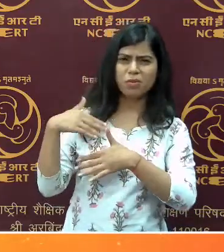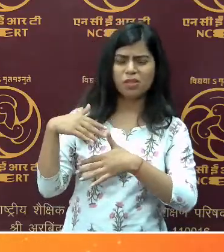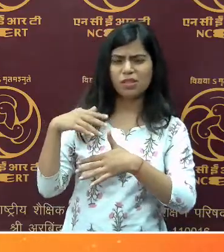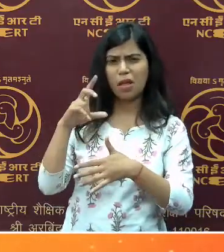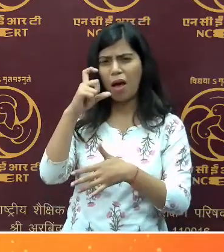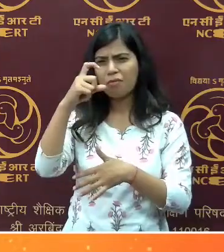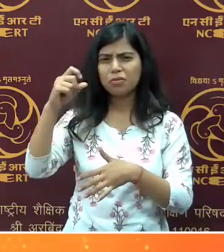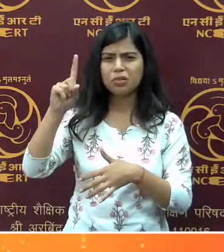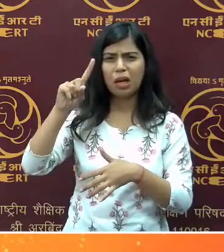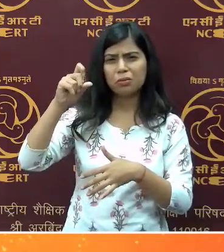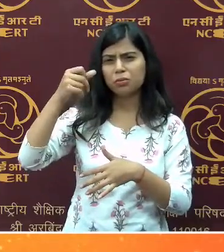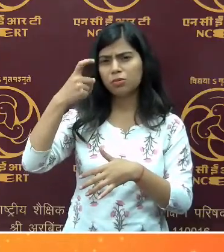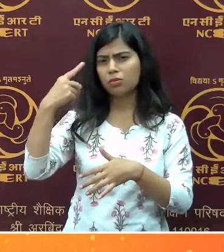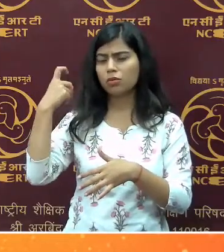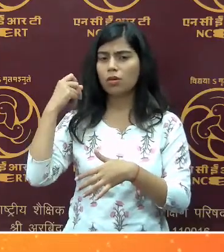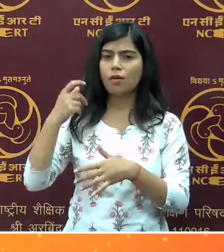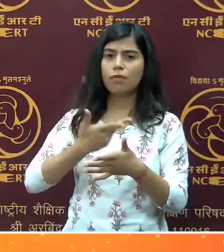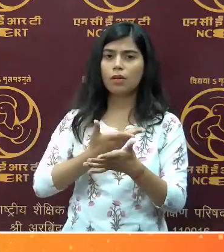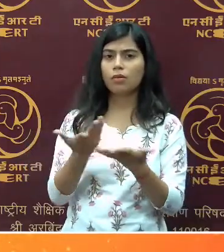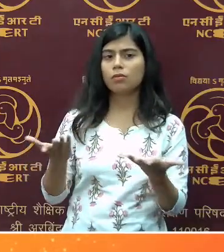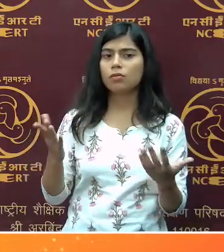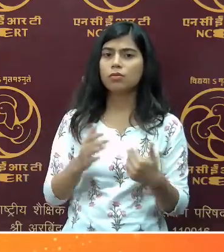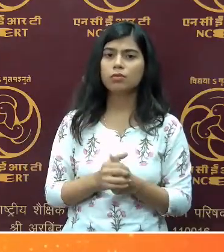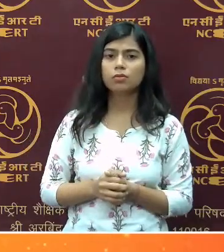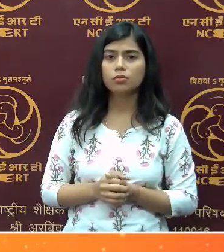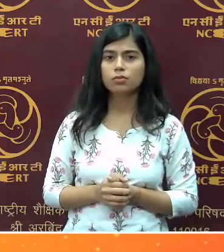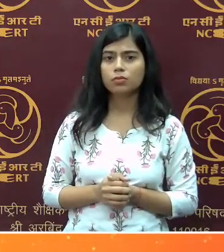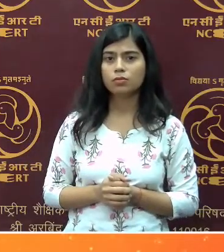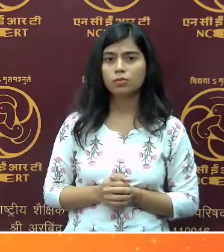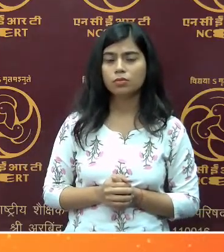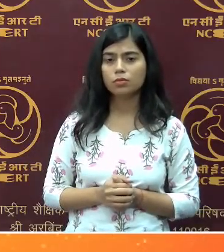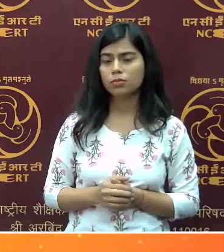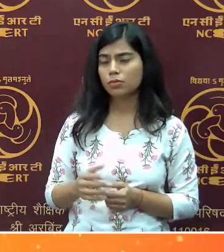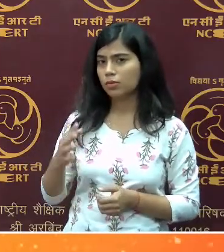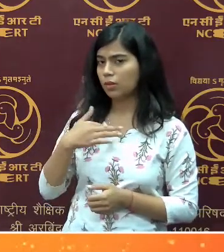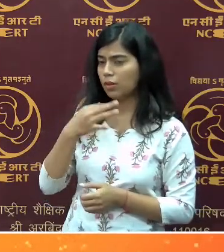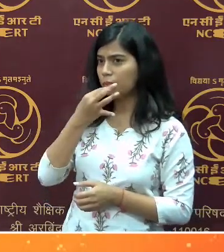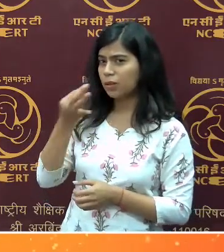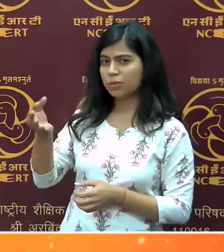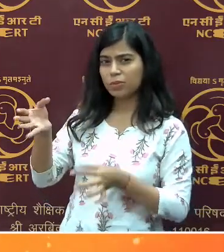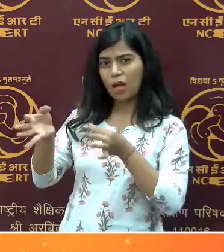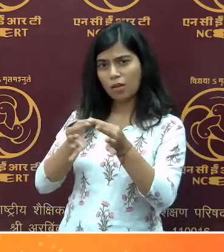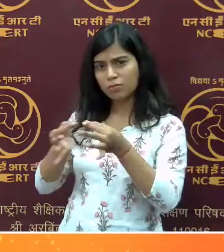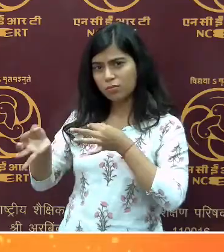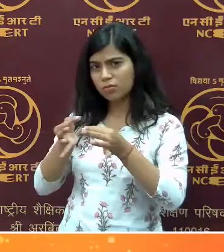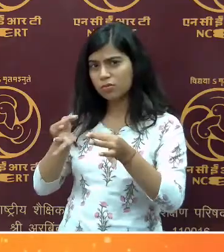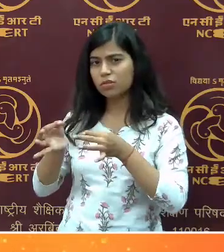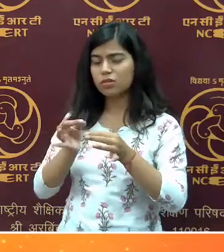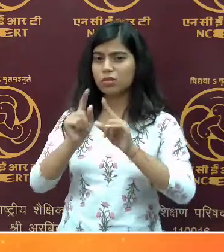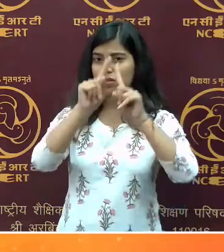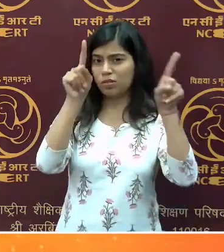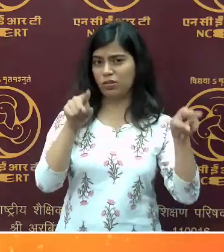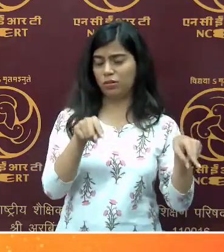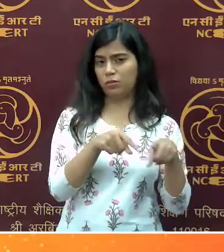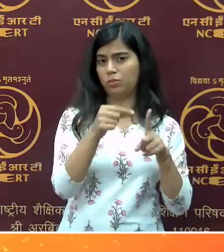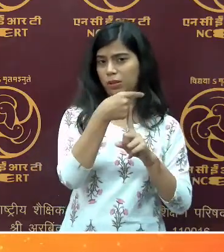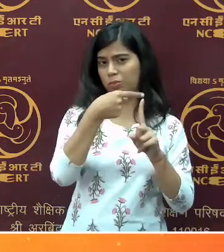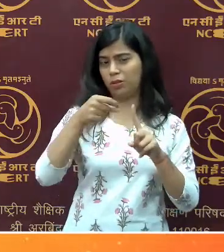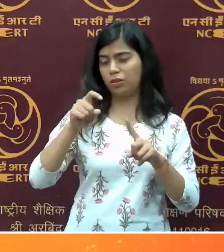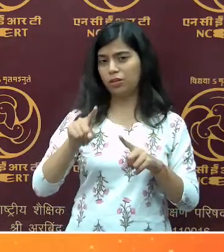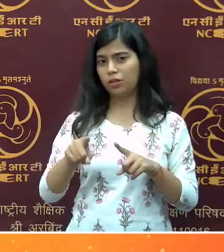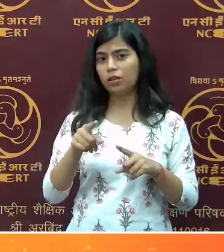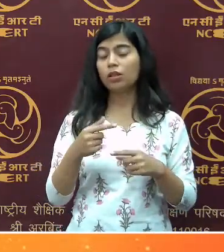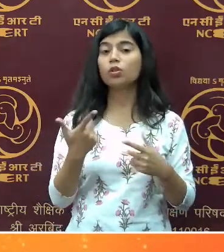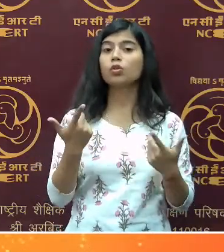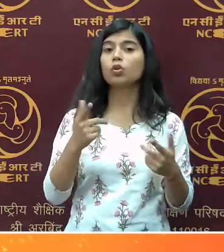as a part of judicial activism. Okay. Would you like to explain this particular slide where we are talking about the role